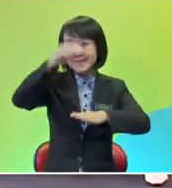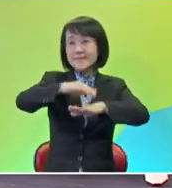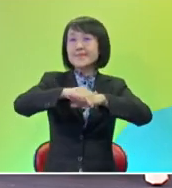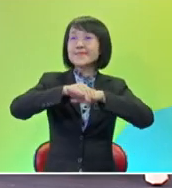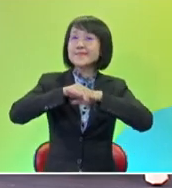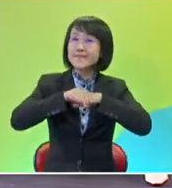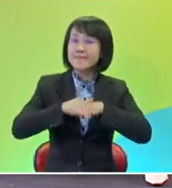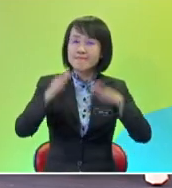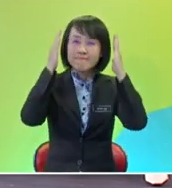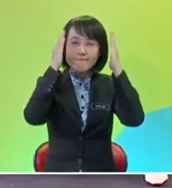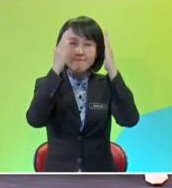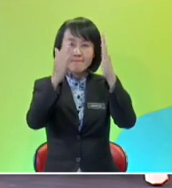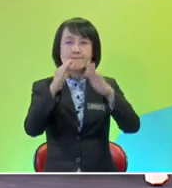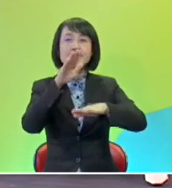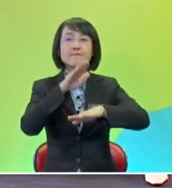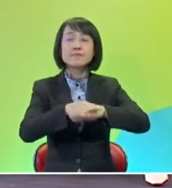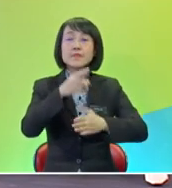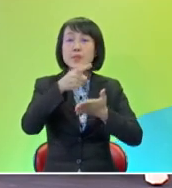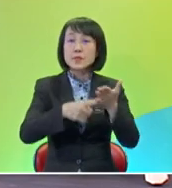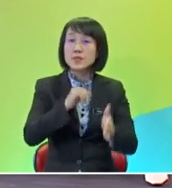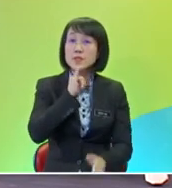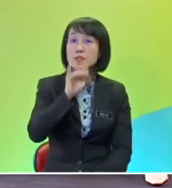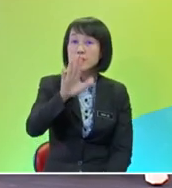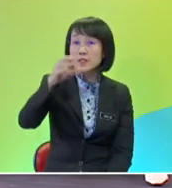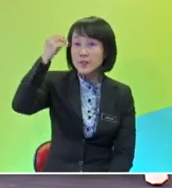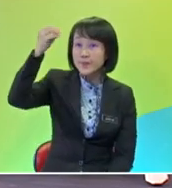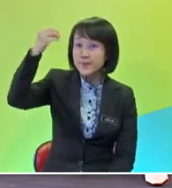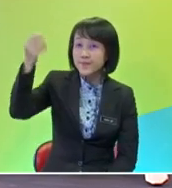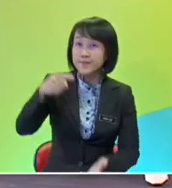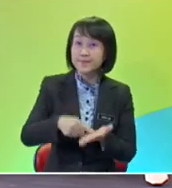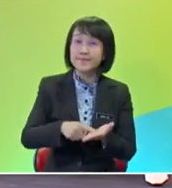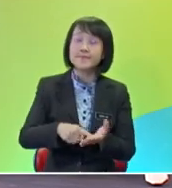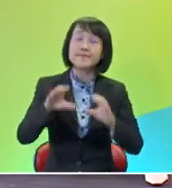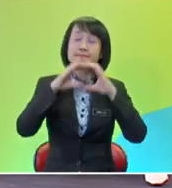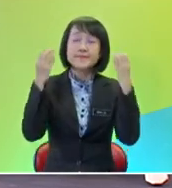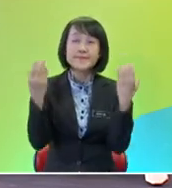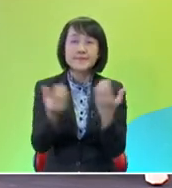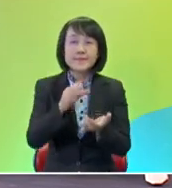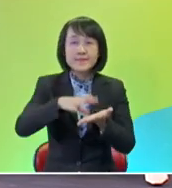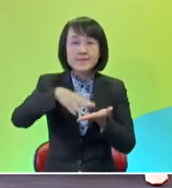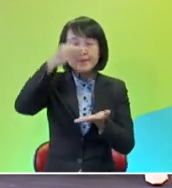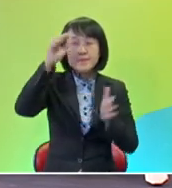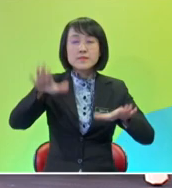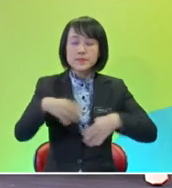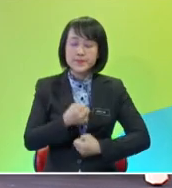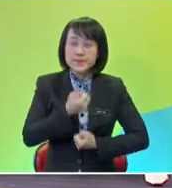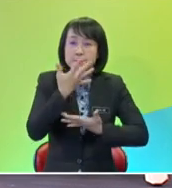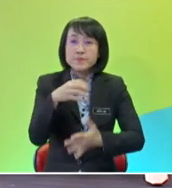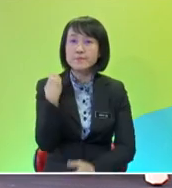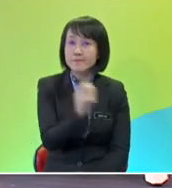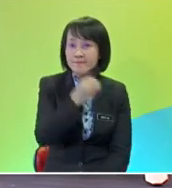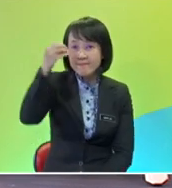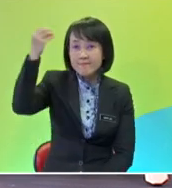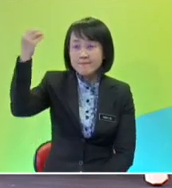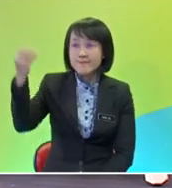we're focusing on what's your opinion. So in this class, we are learning how to express our opinion through